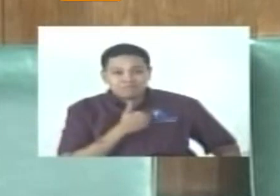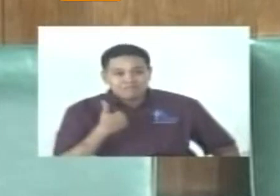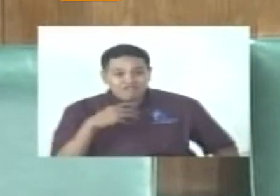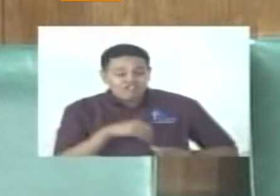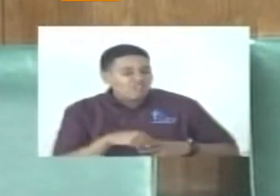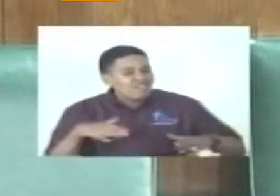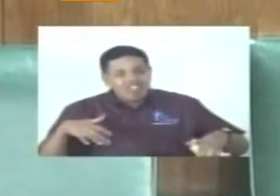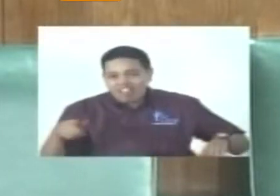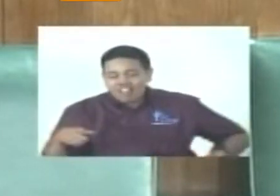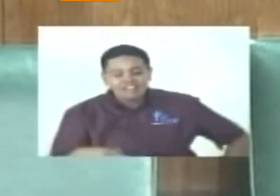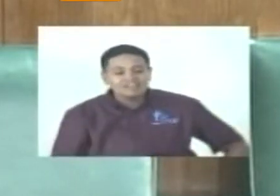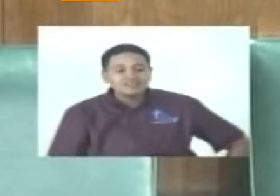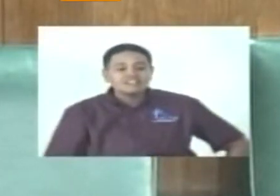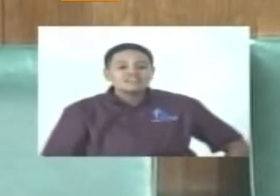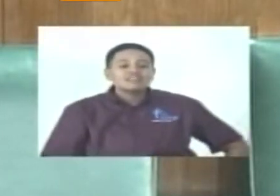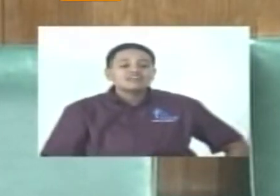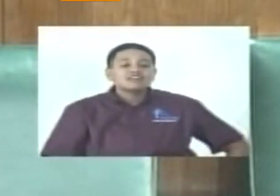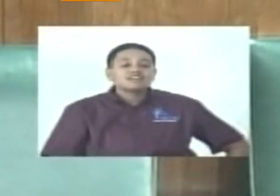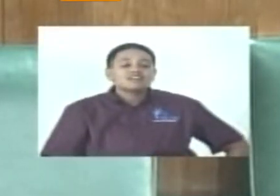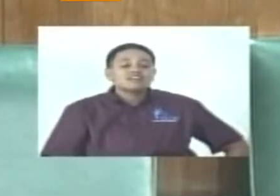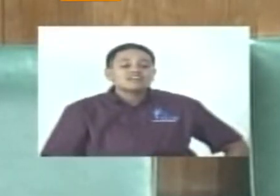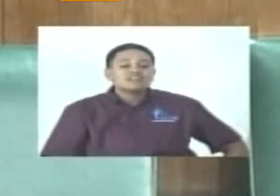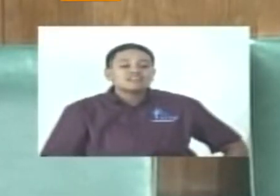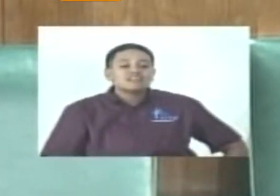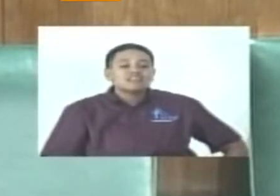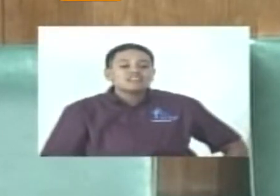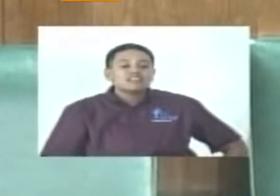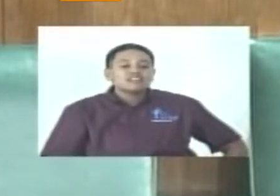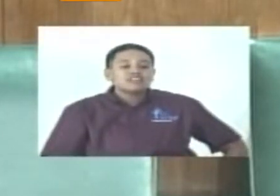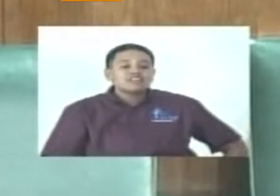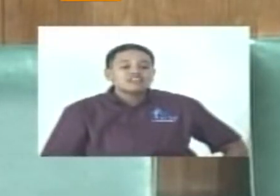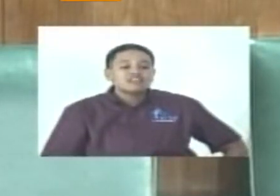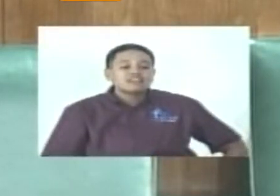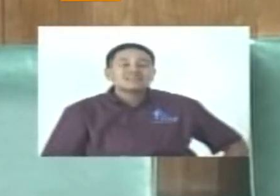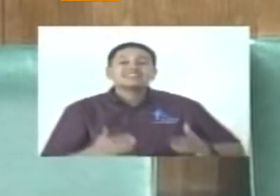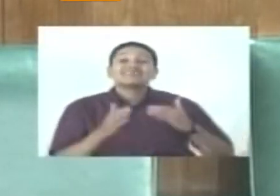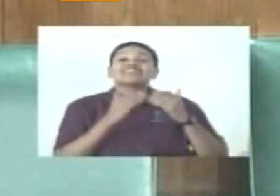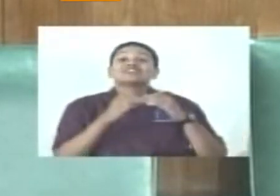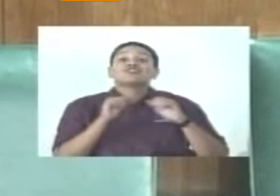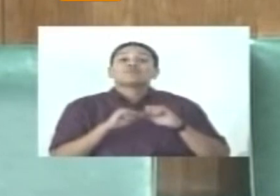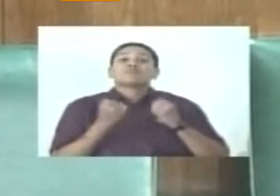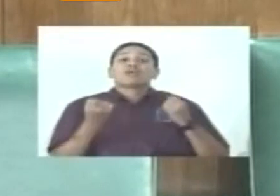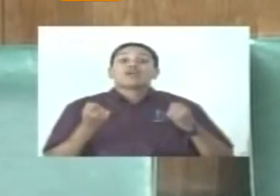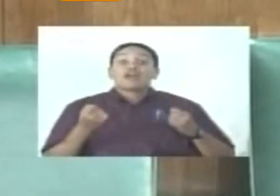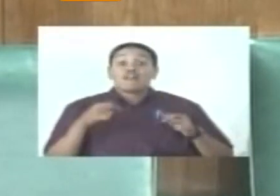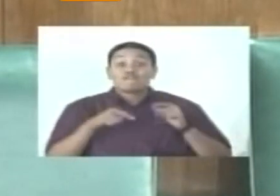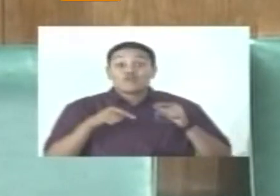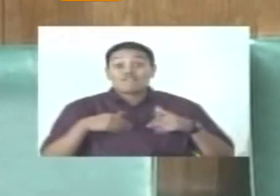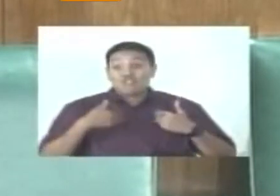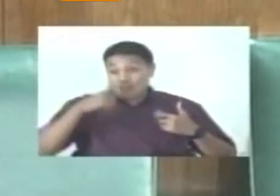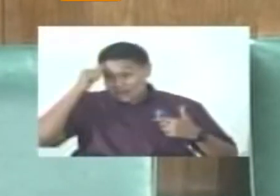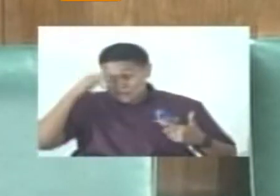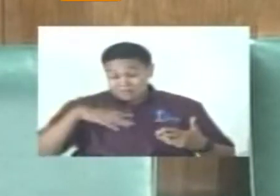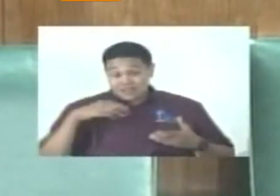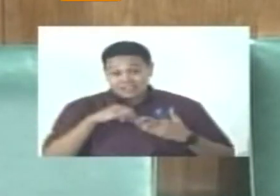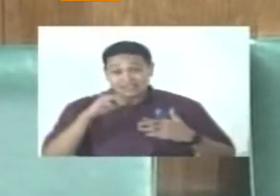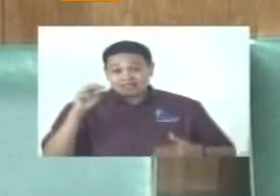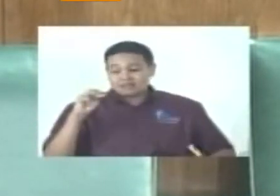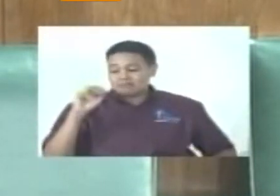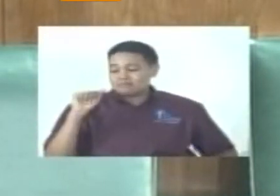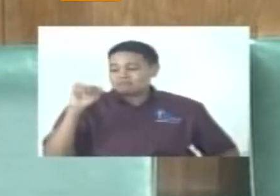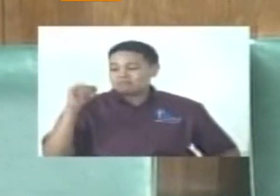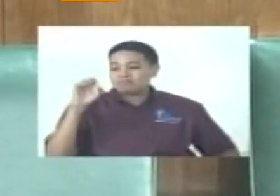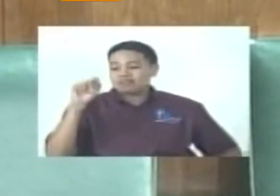It's easier to break the foot of a young man in Majestic Garden,